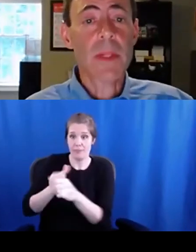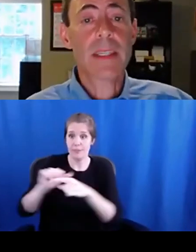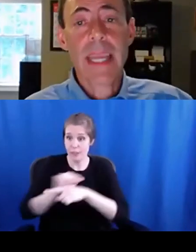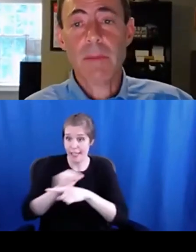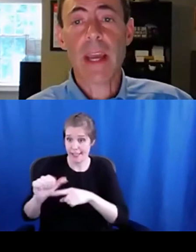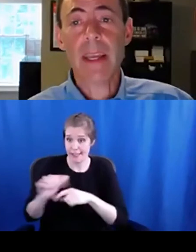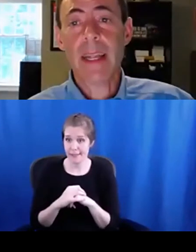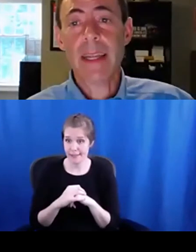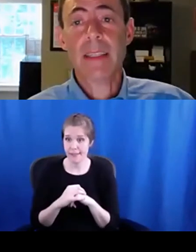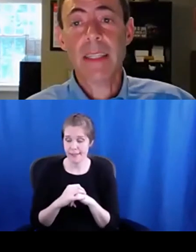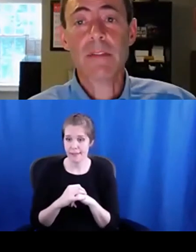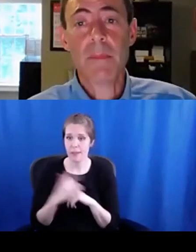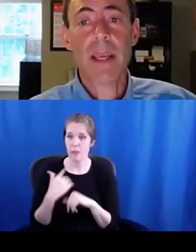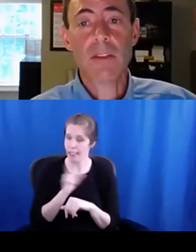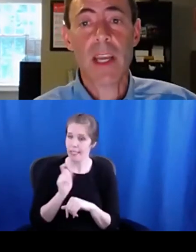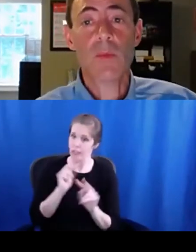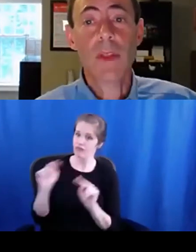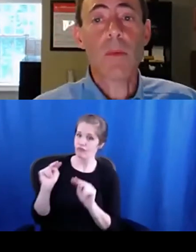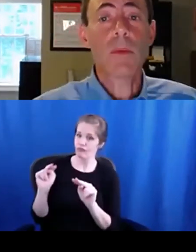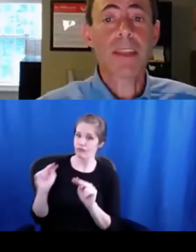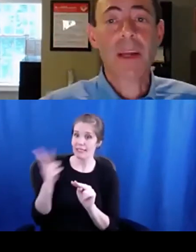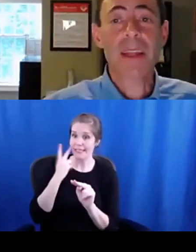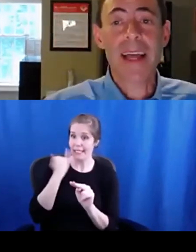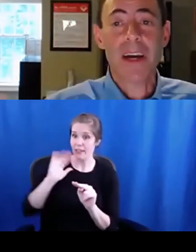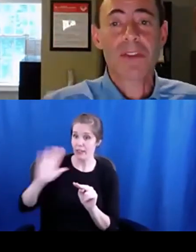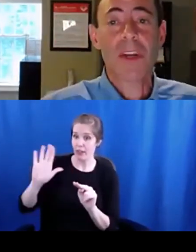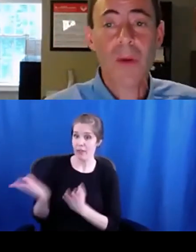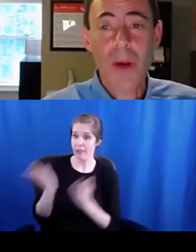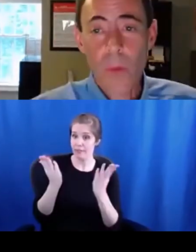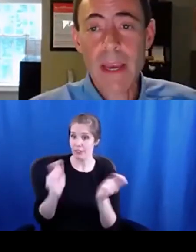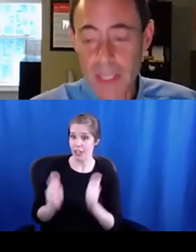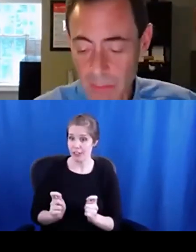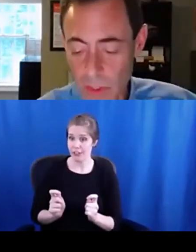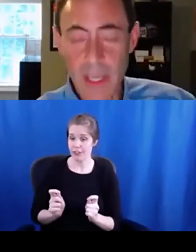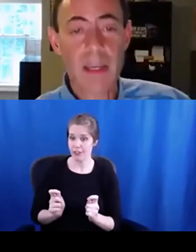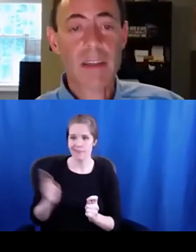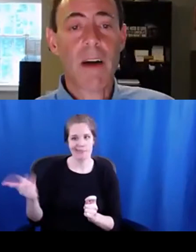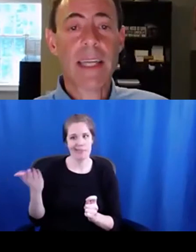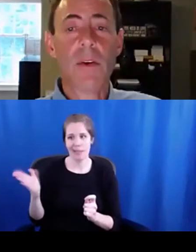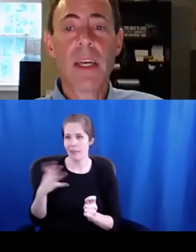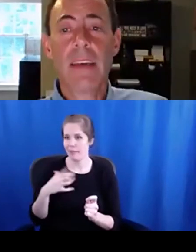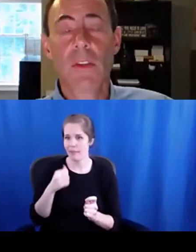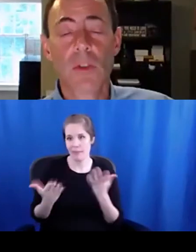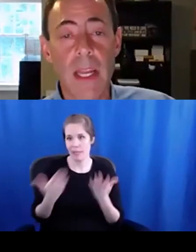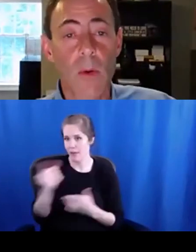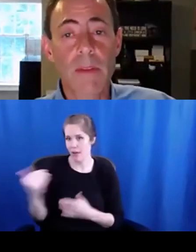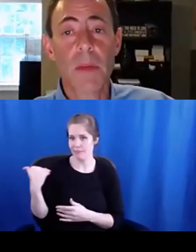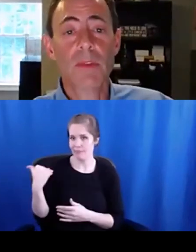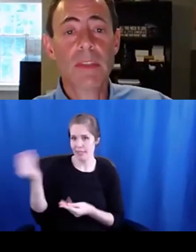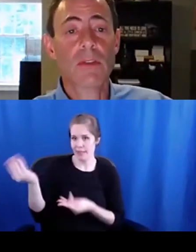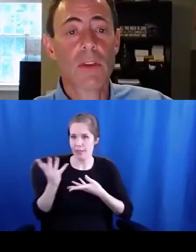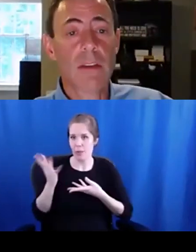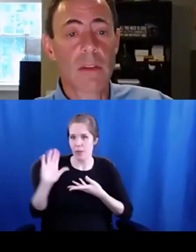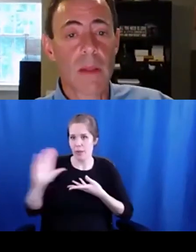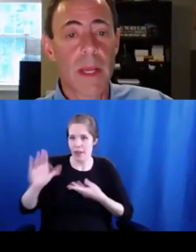discipline to keep checking it and to see if something has changed. They won't necessarily let us know. We have to keep looking to find out if the training or even the